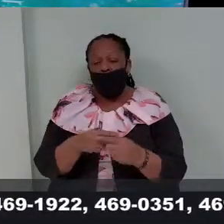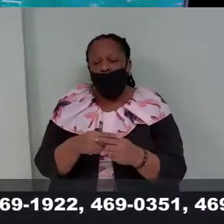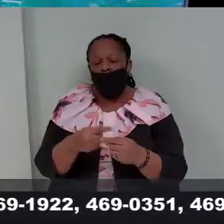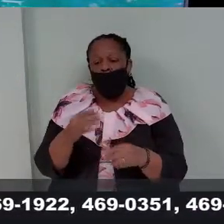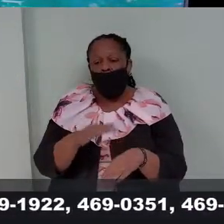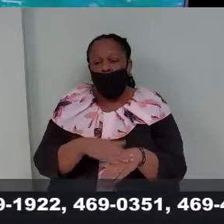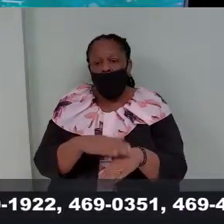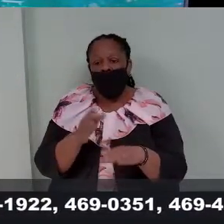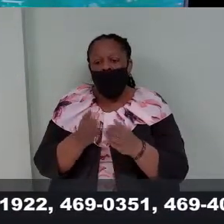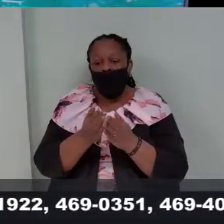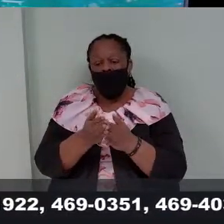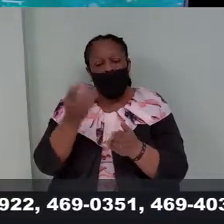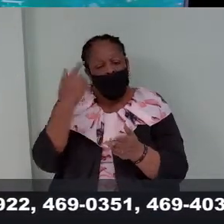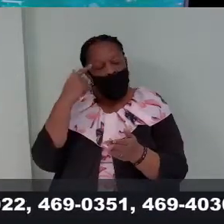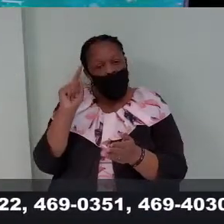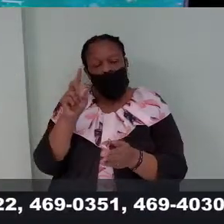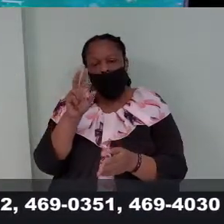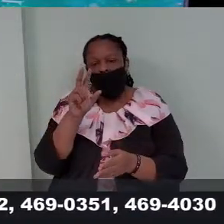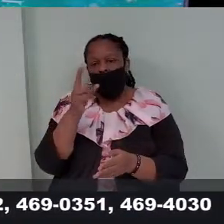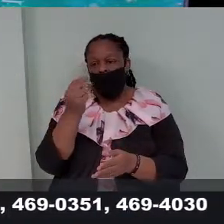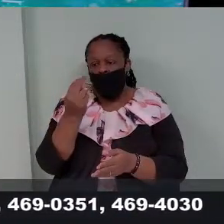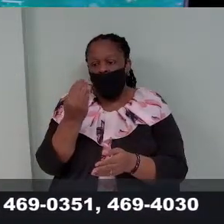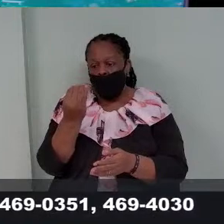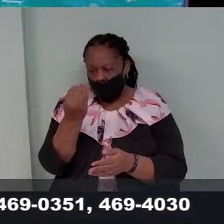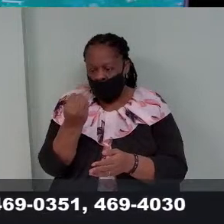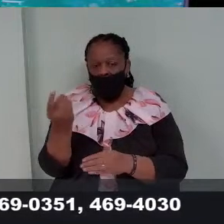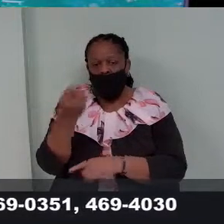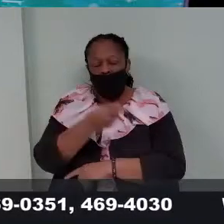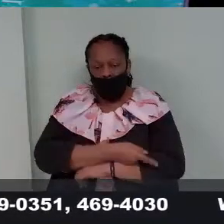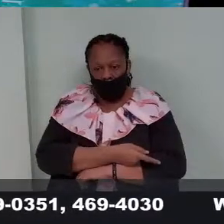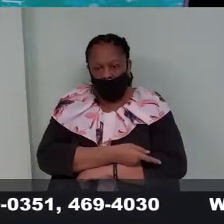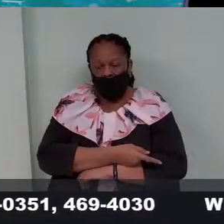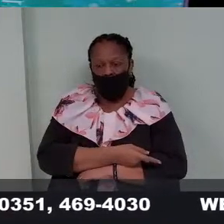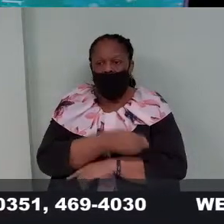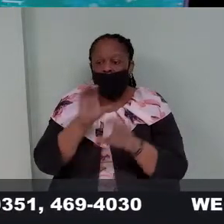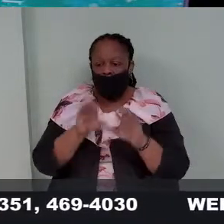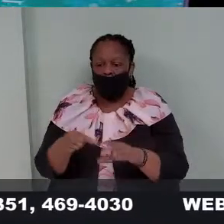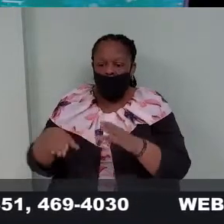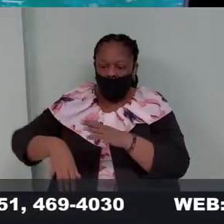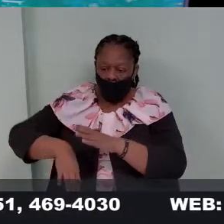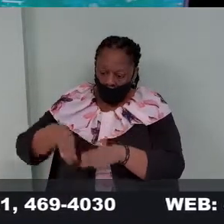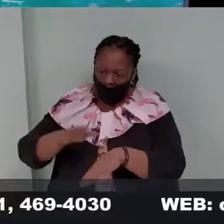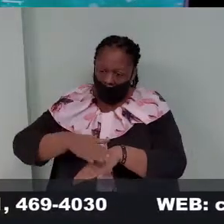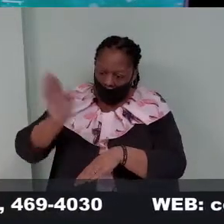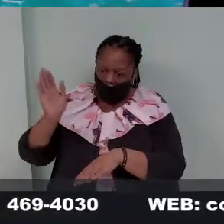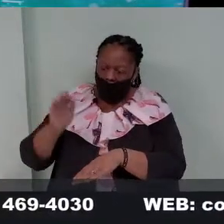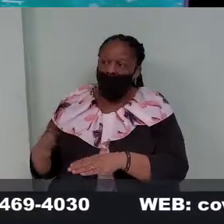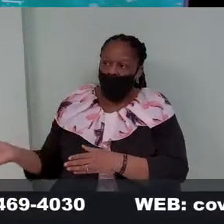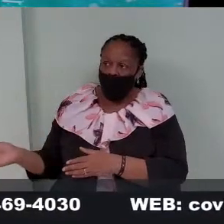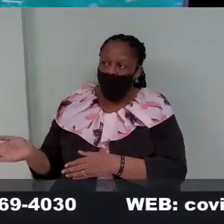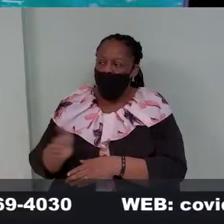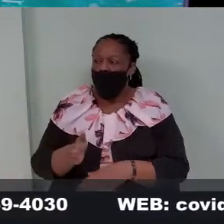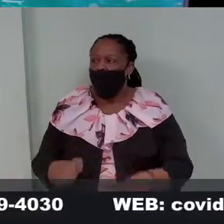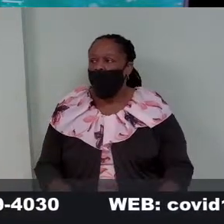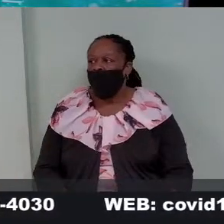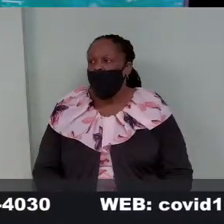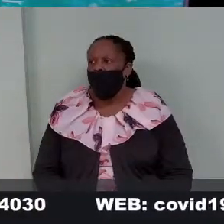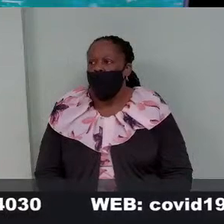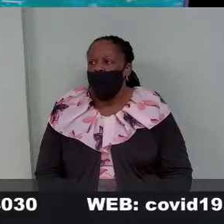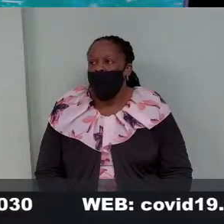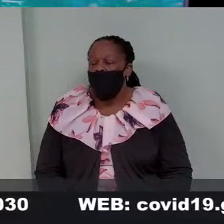Thank you, Mr. Williams, and thank you for the question. I'm going to answer it into folds. We don't foresee in the